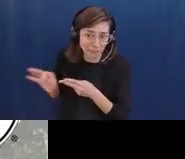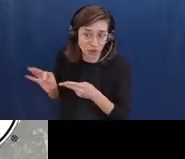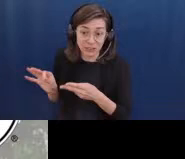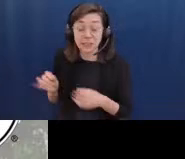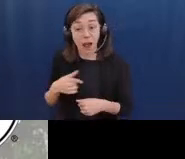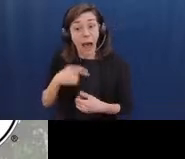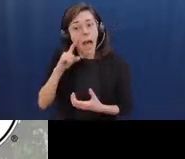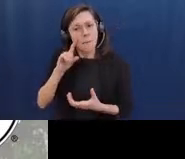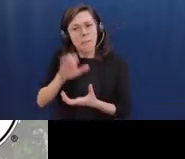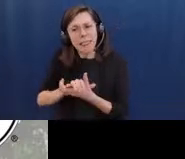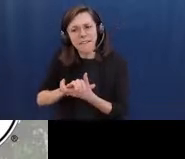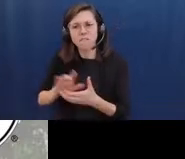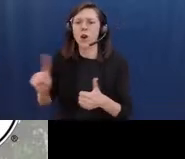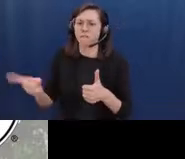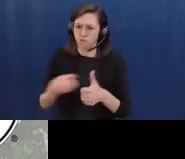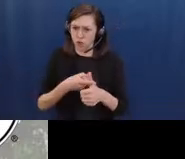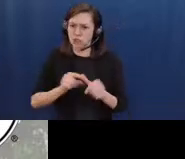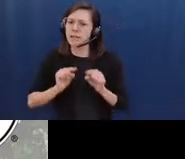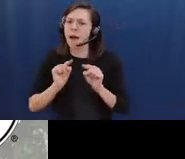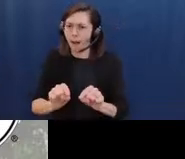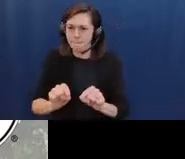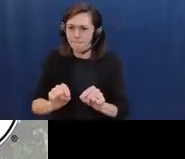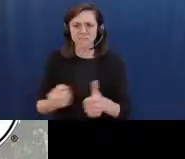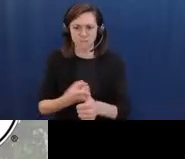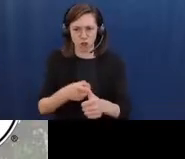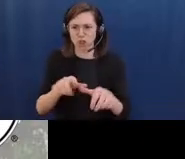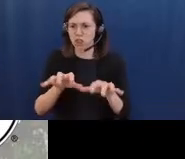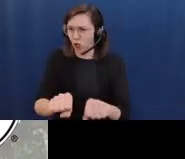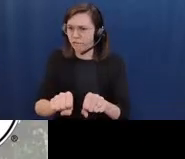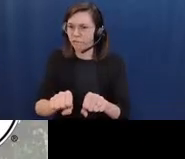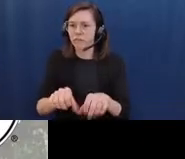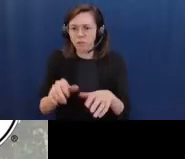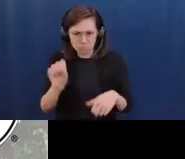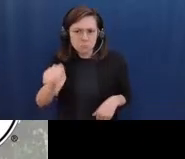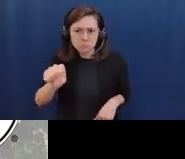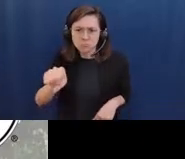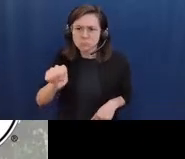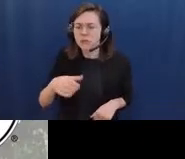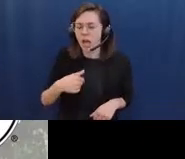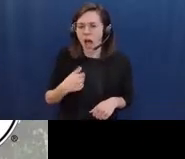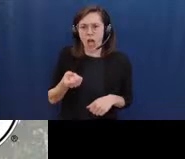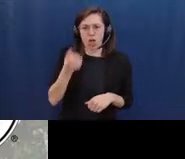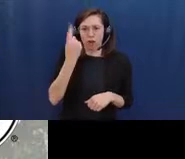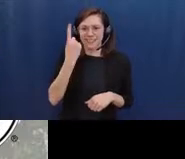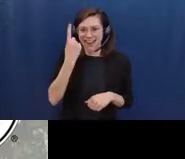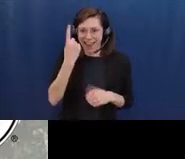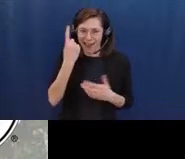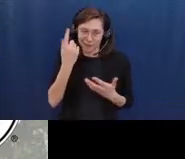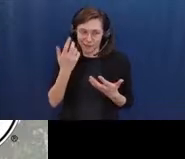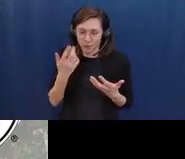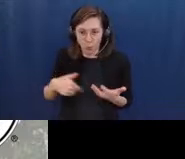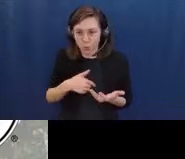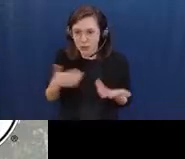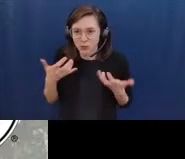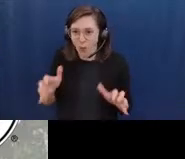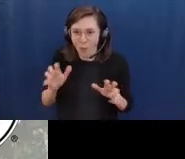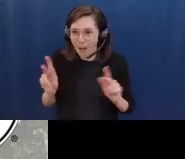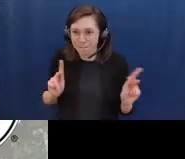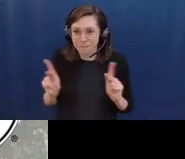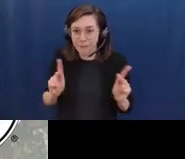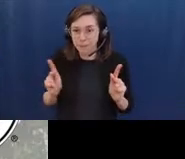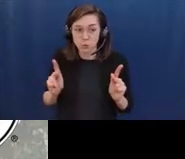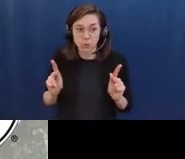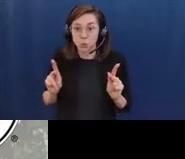come, first serve. And I understand the intent of, people not moving into our campgrounds and